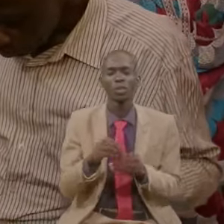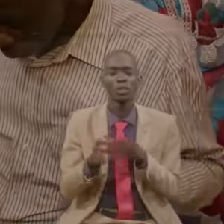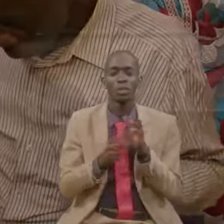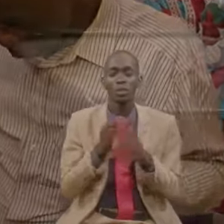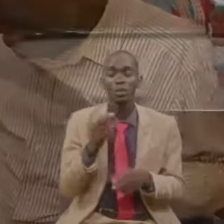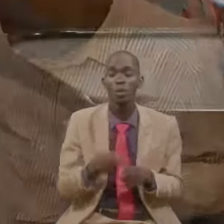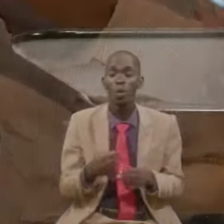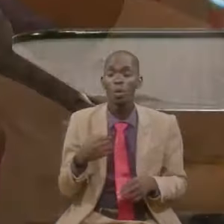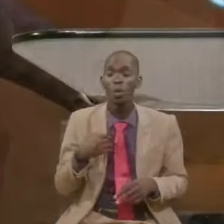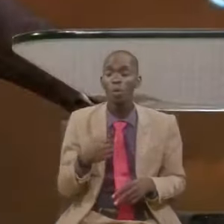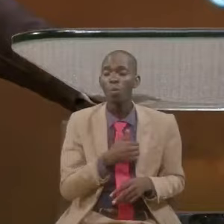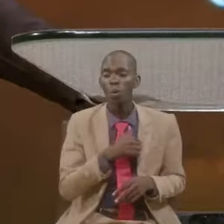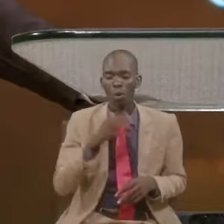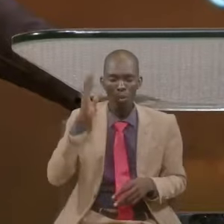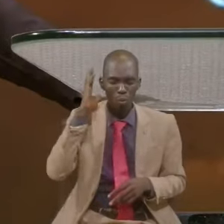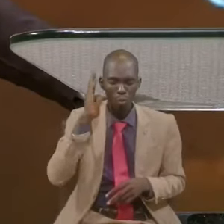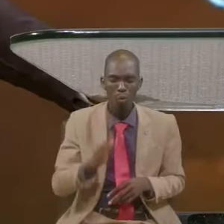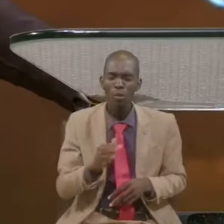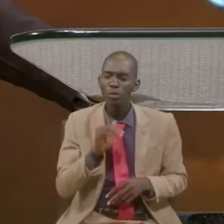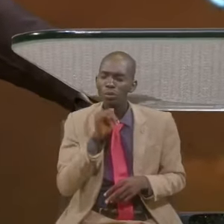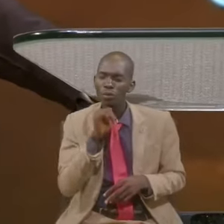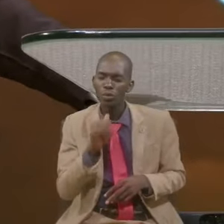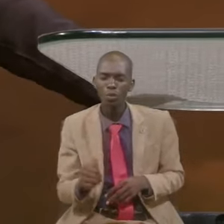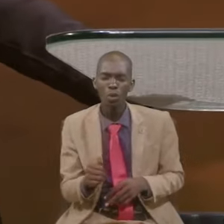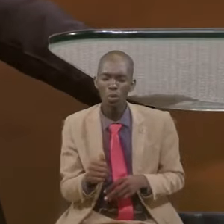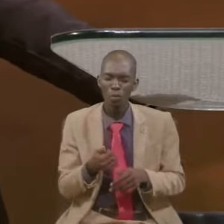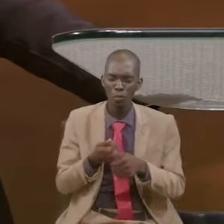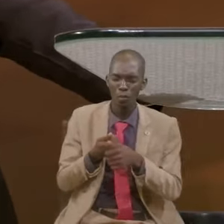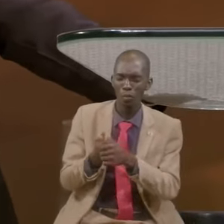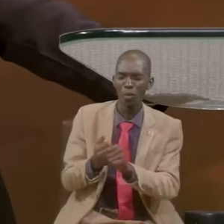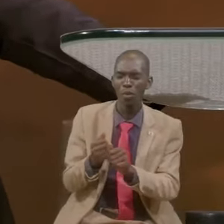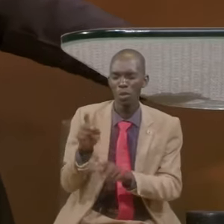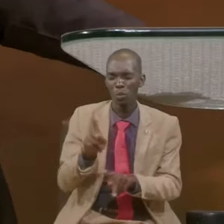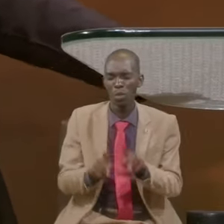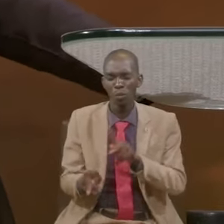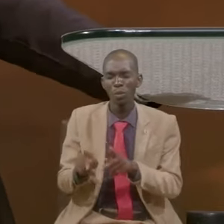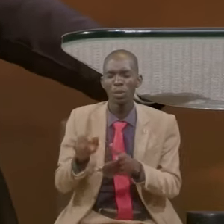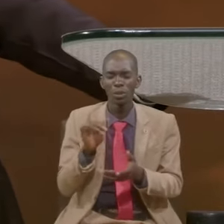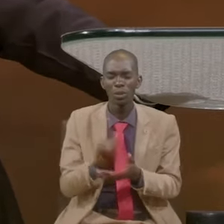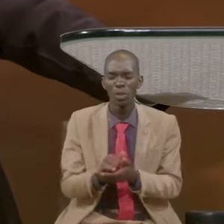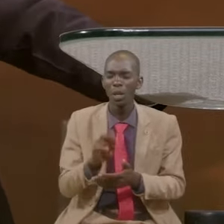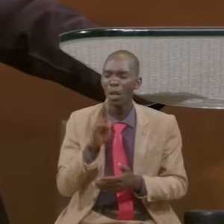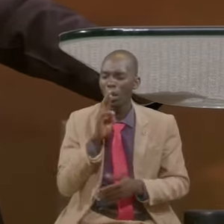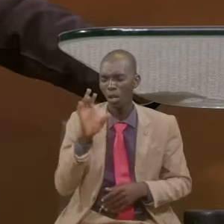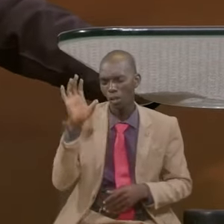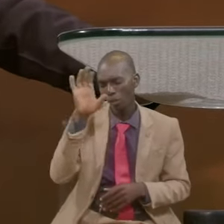will not bend to the people who are looking for